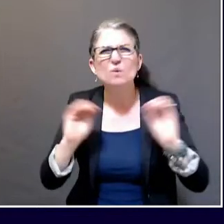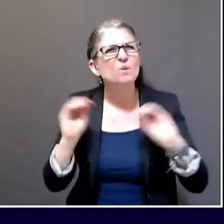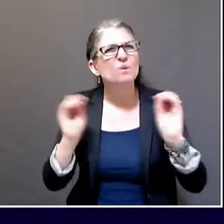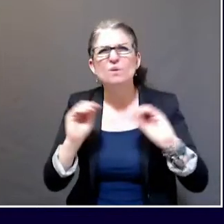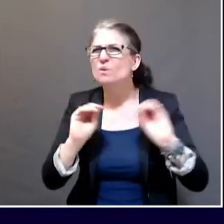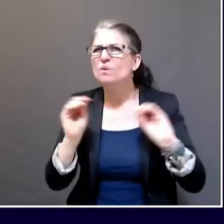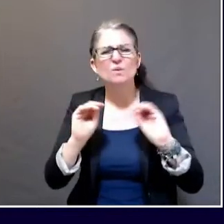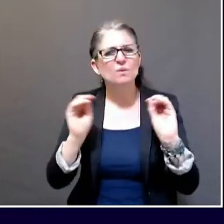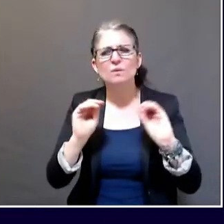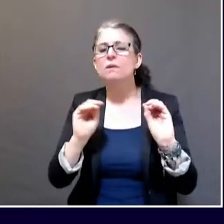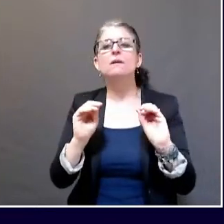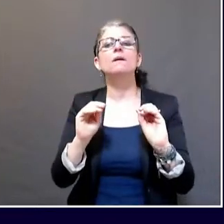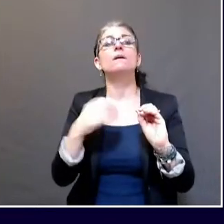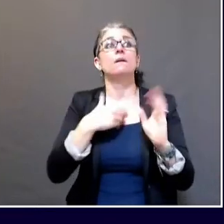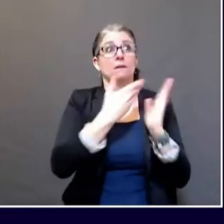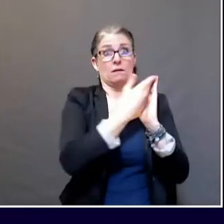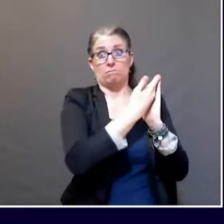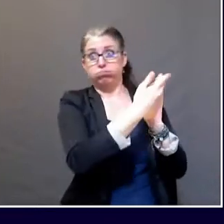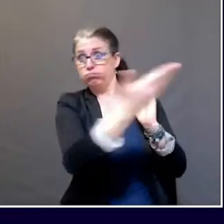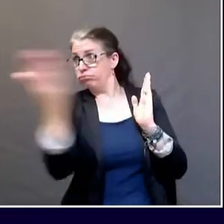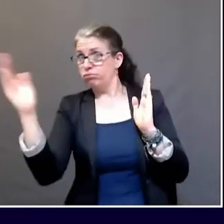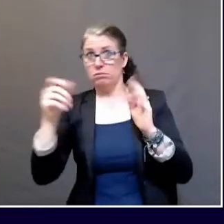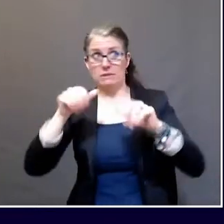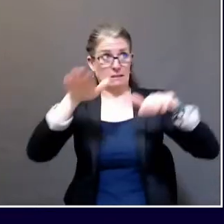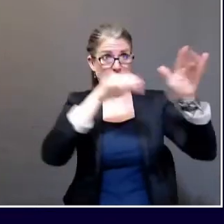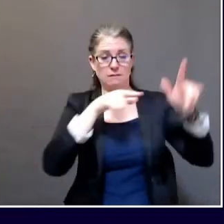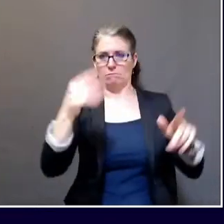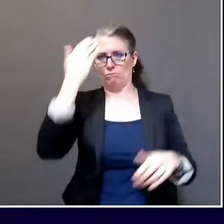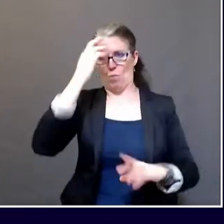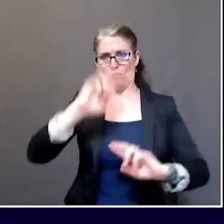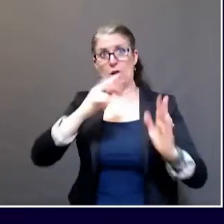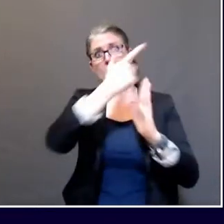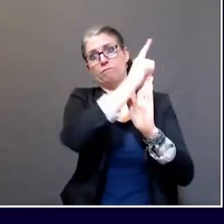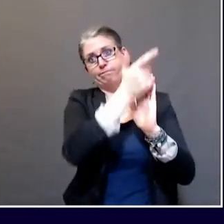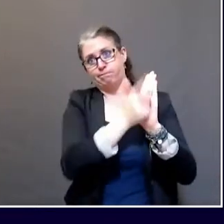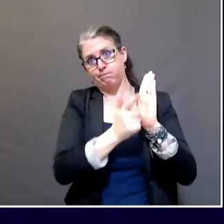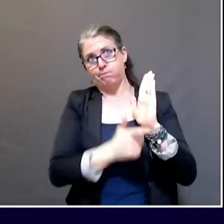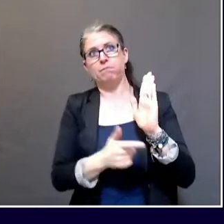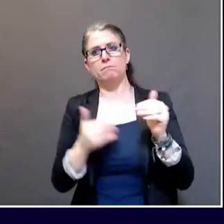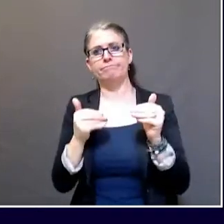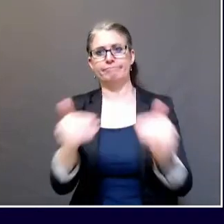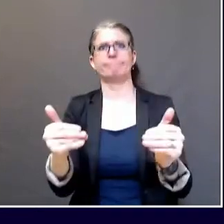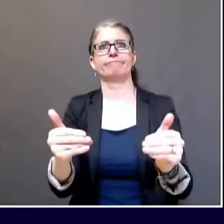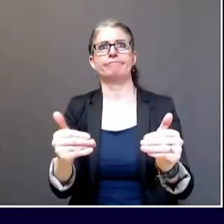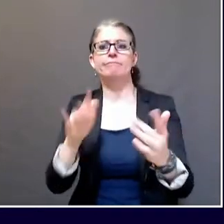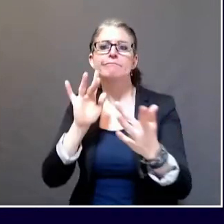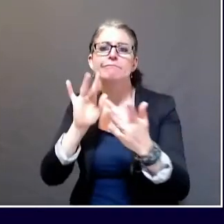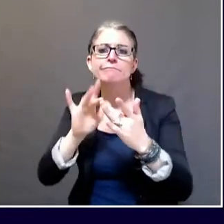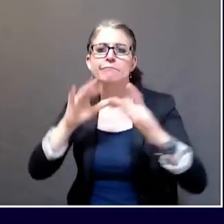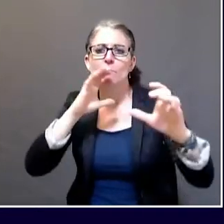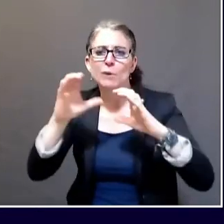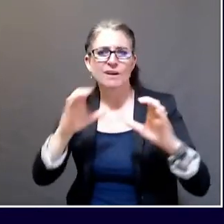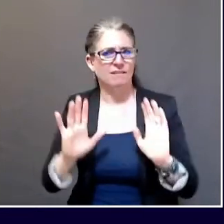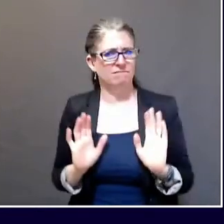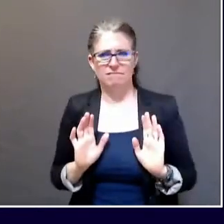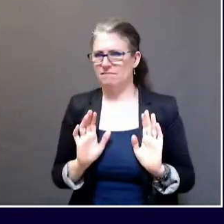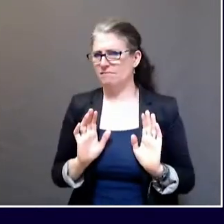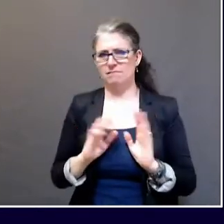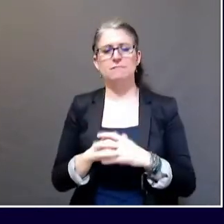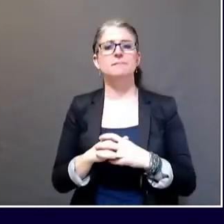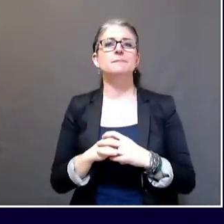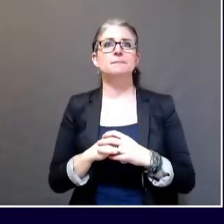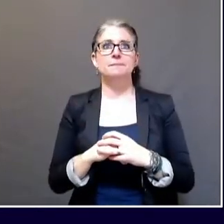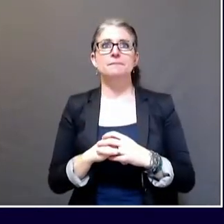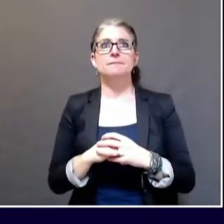that folks, given that yesterday was the very first day, may have had trouble getting through. It's a great sign that there is so